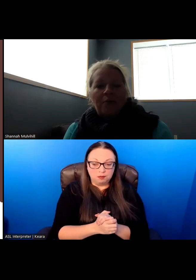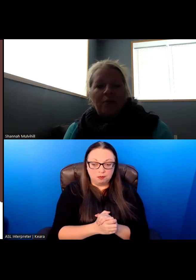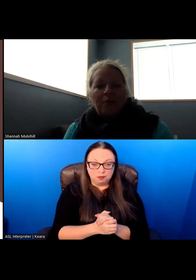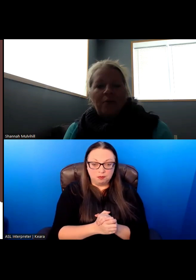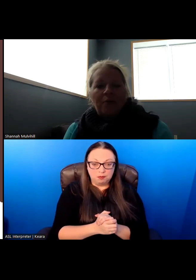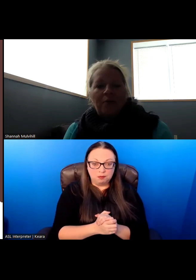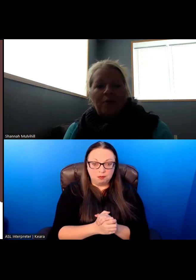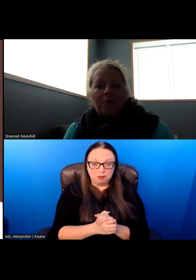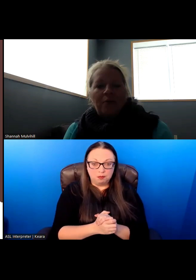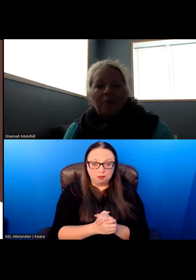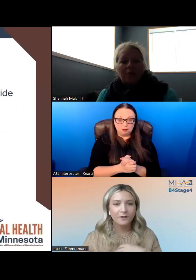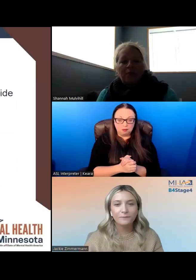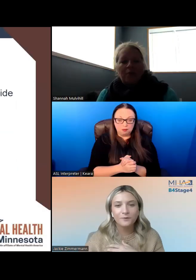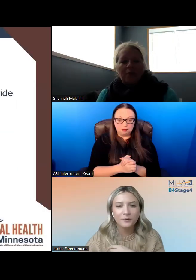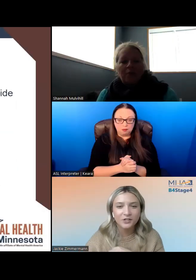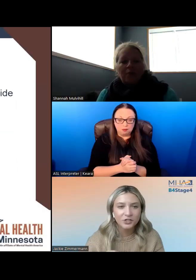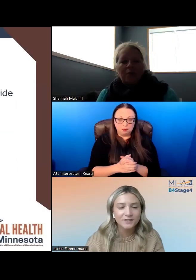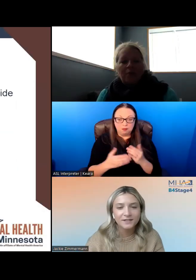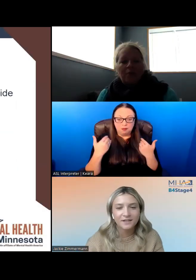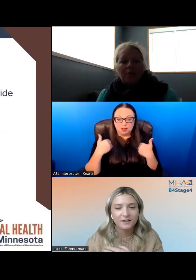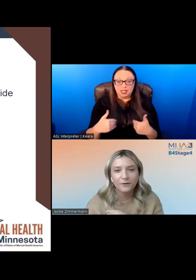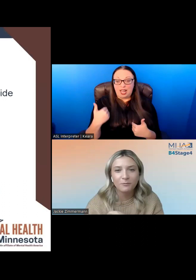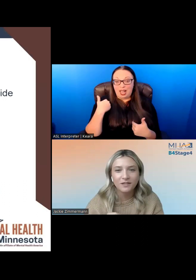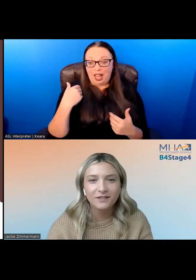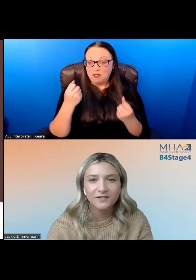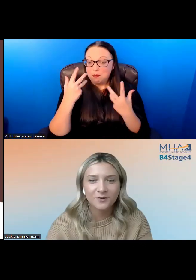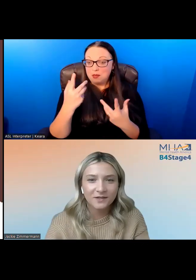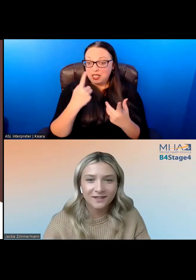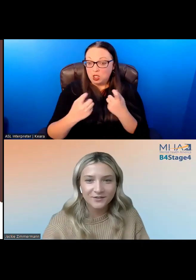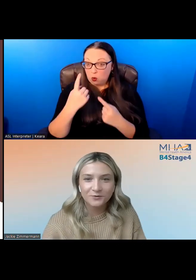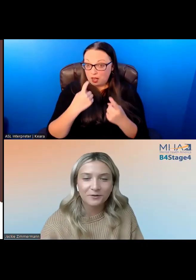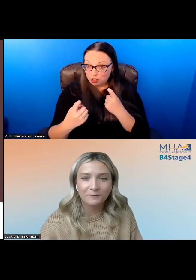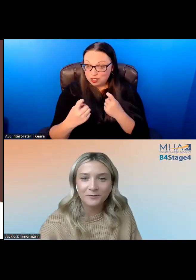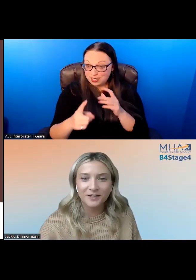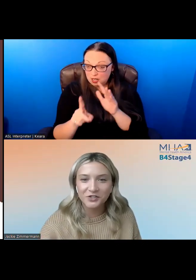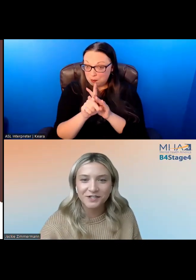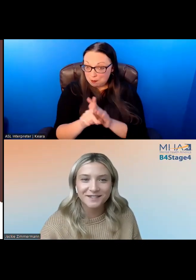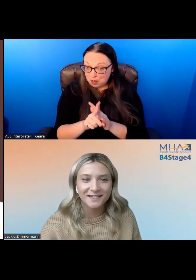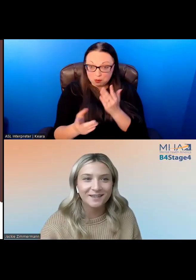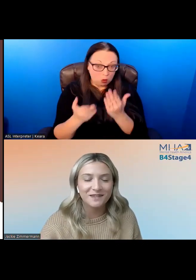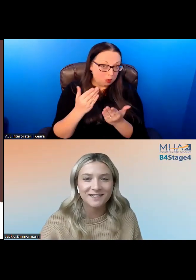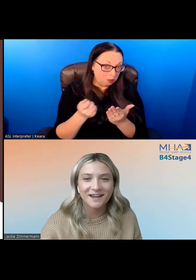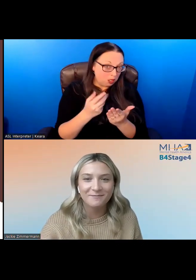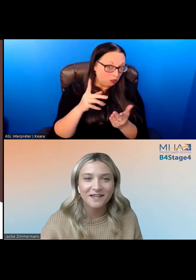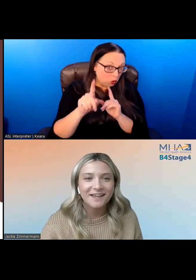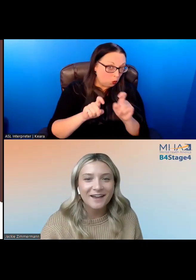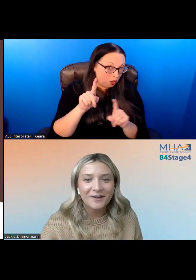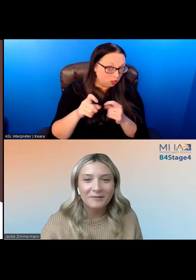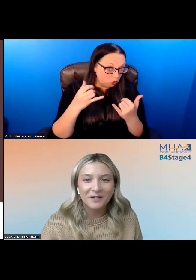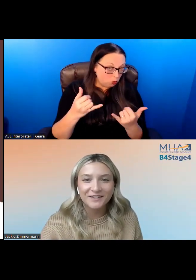Yeah, I have quite a few questions that have come in, so we can do a few questions in the